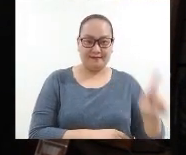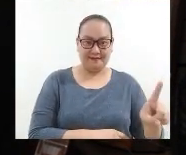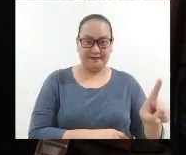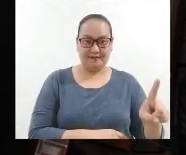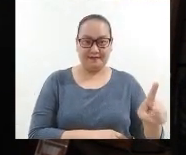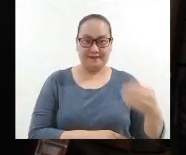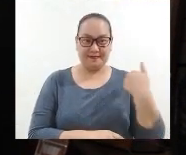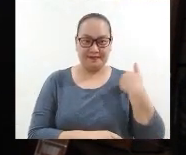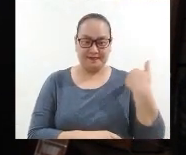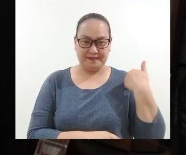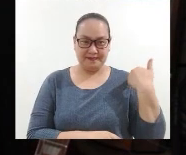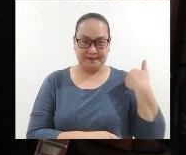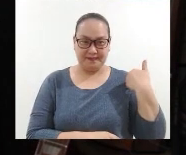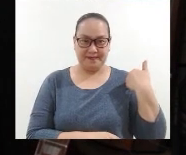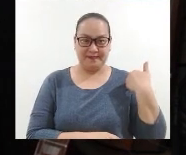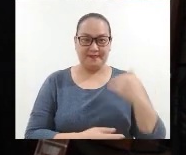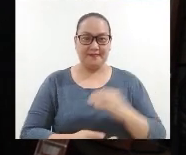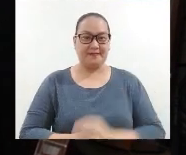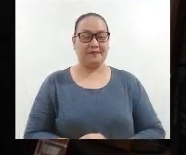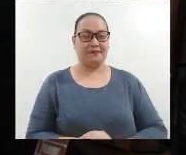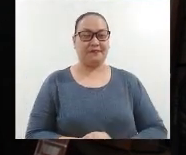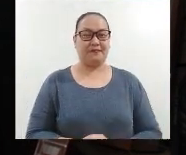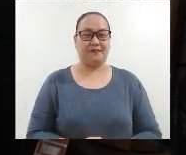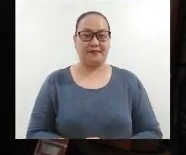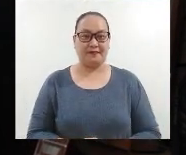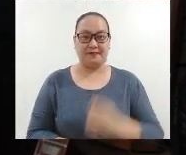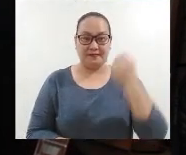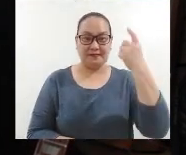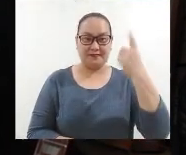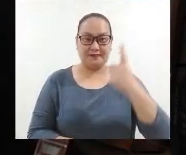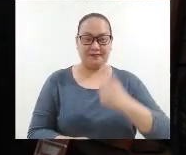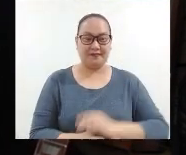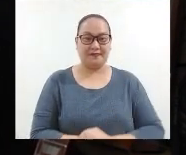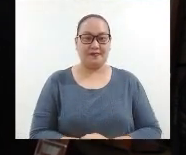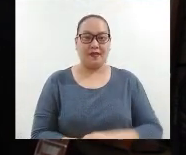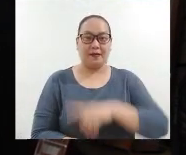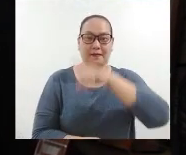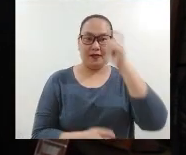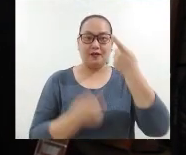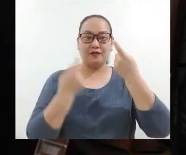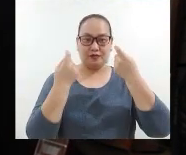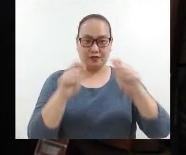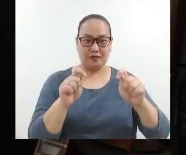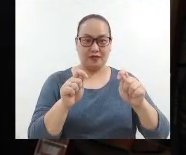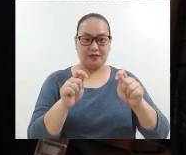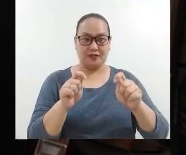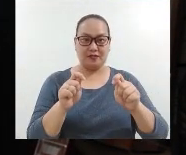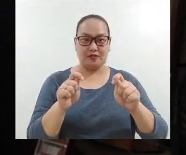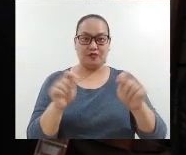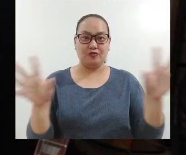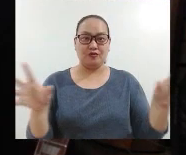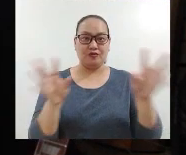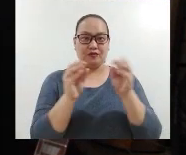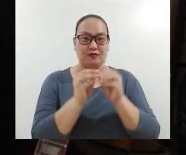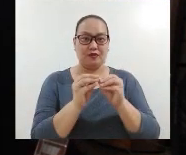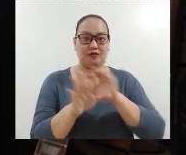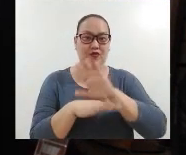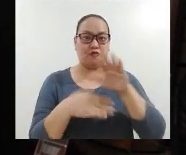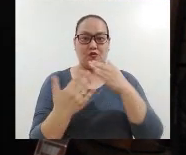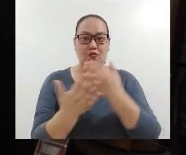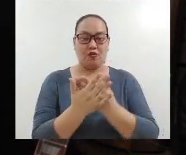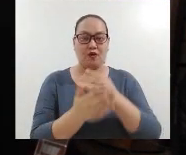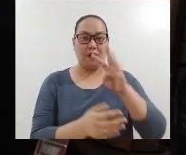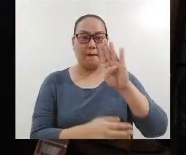1, 1, 1, 1. Did you get that? Because we are trying to fill in the entire bar or